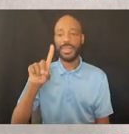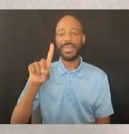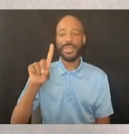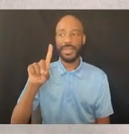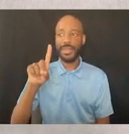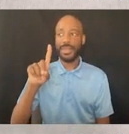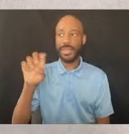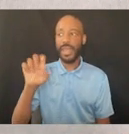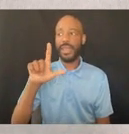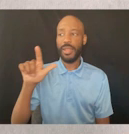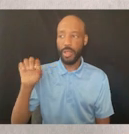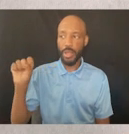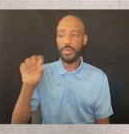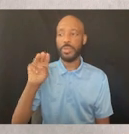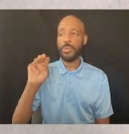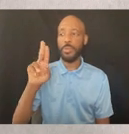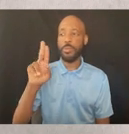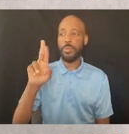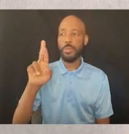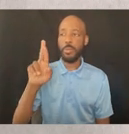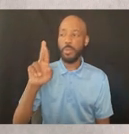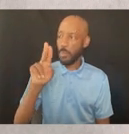mostly sell things that I make, all sorts of